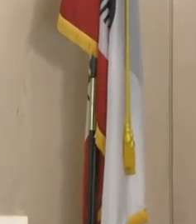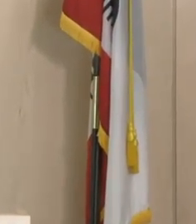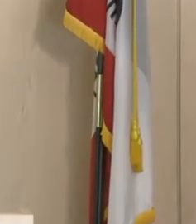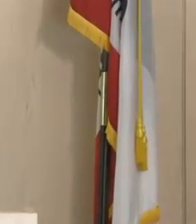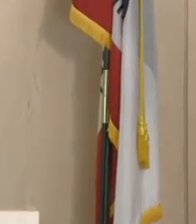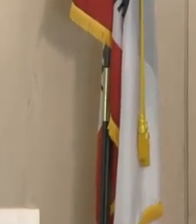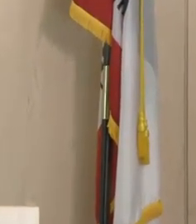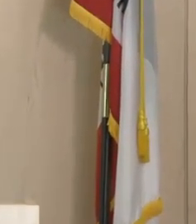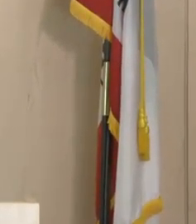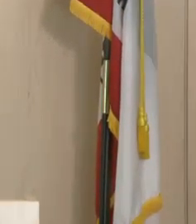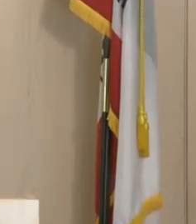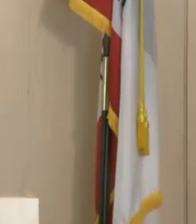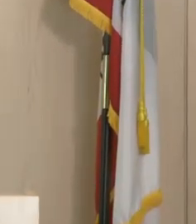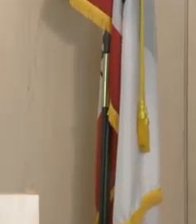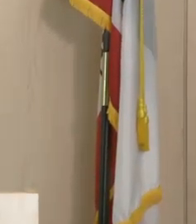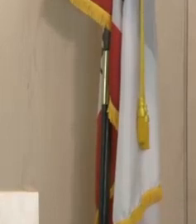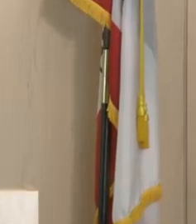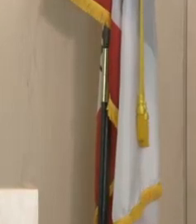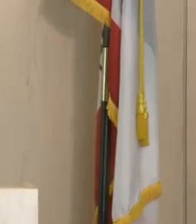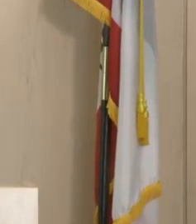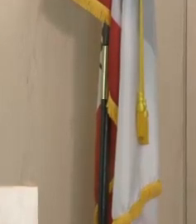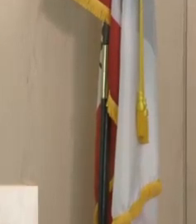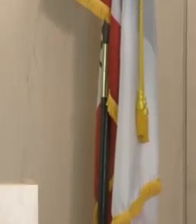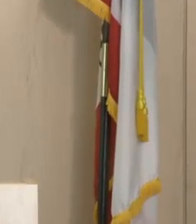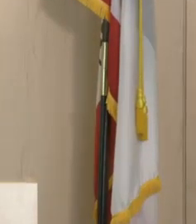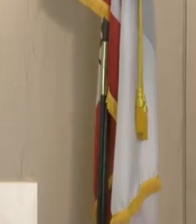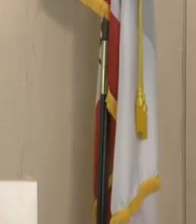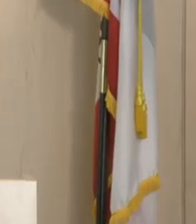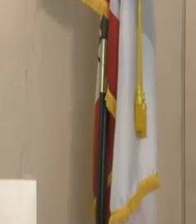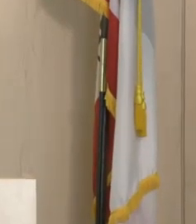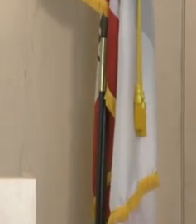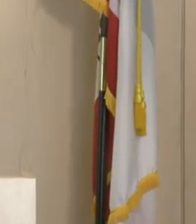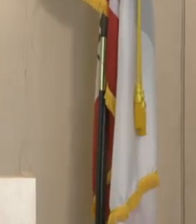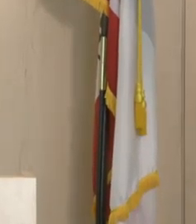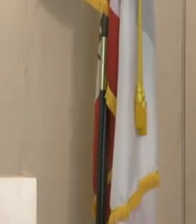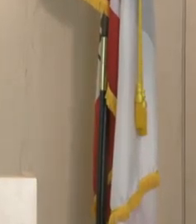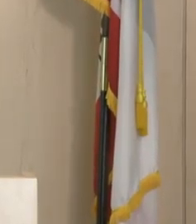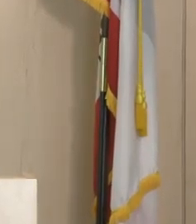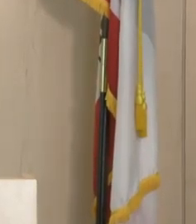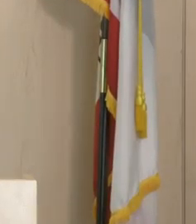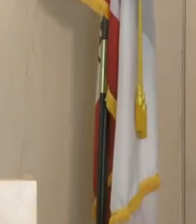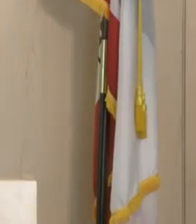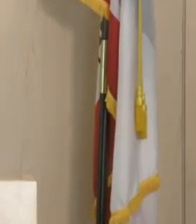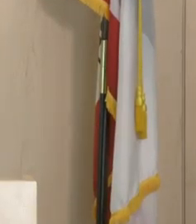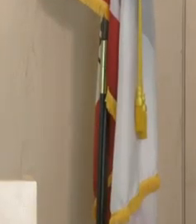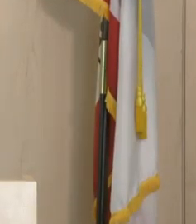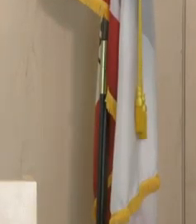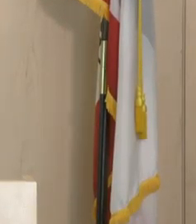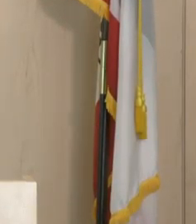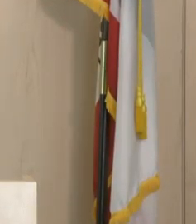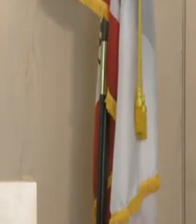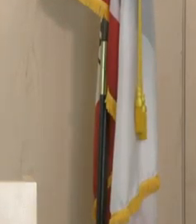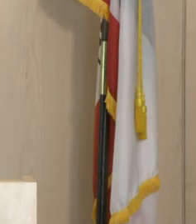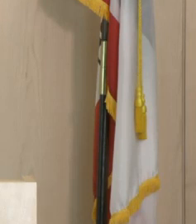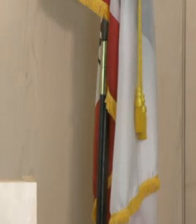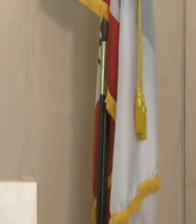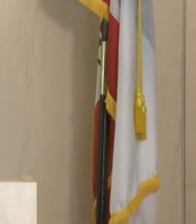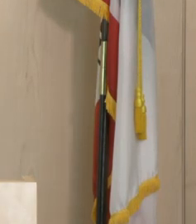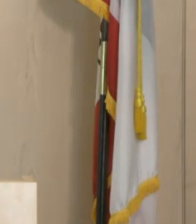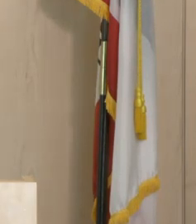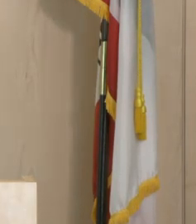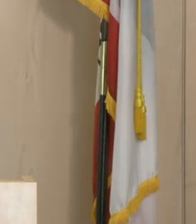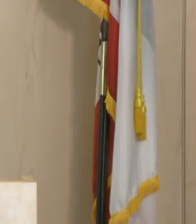actions to fight the virus. Earlier today, the Board of Supervisors held a virtual meeting and we heard a comprehensive update on